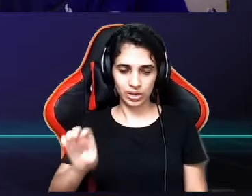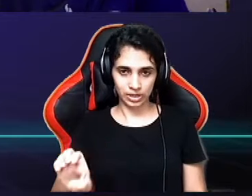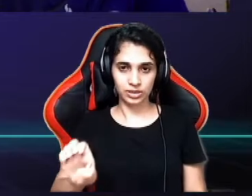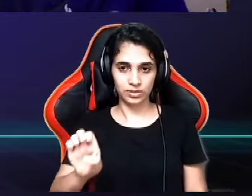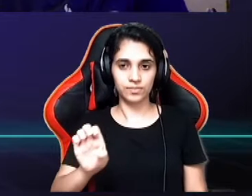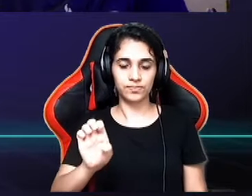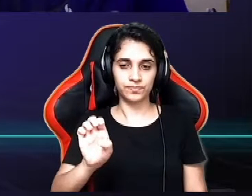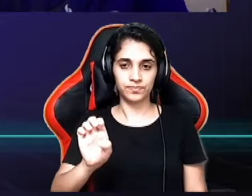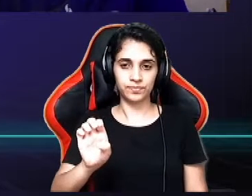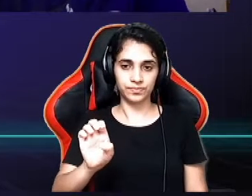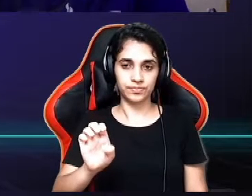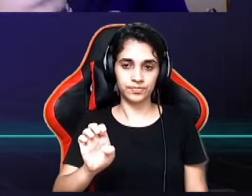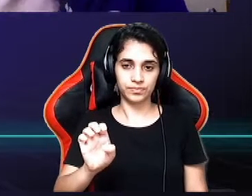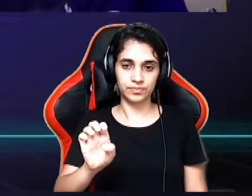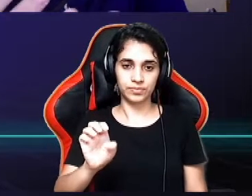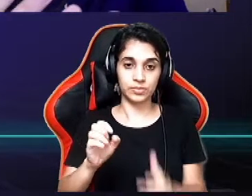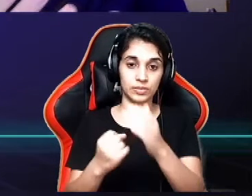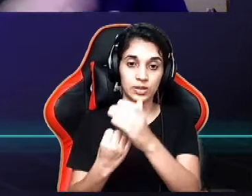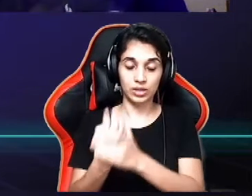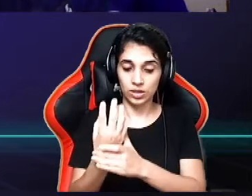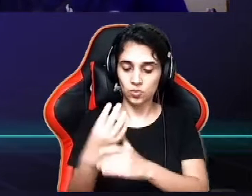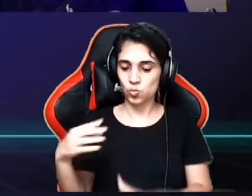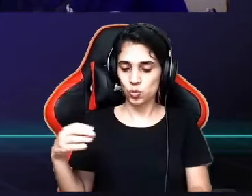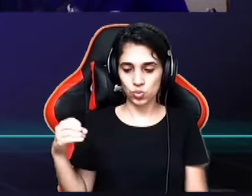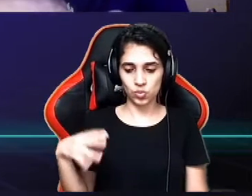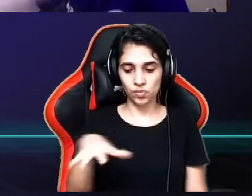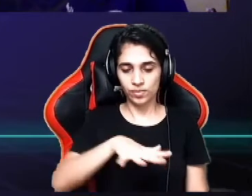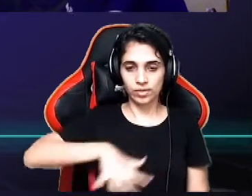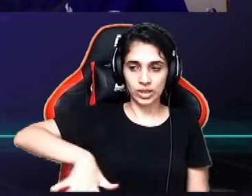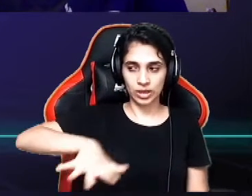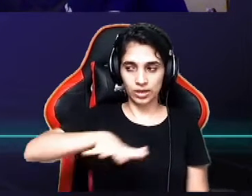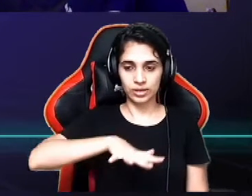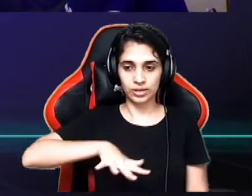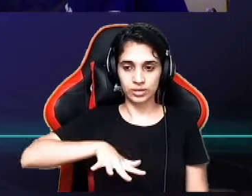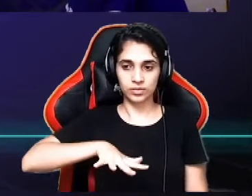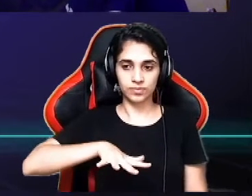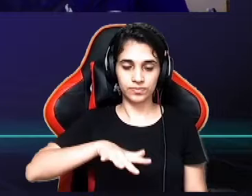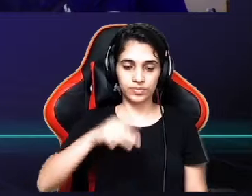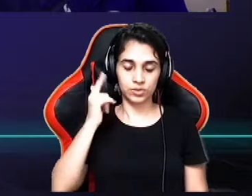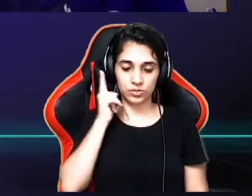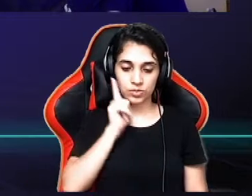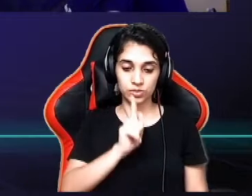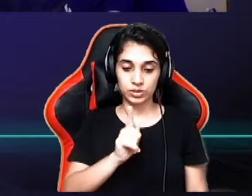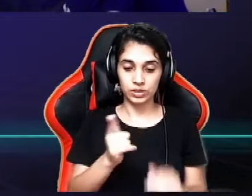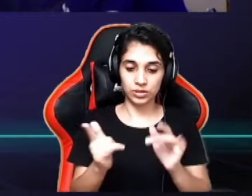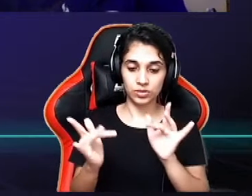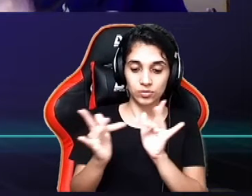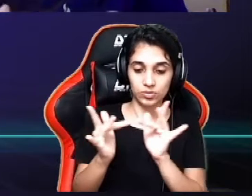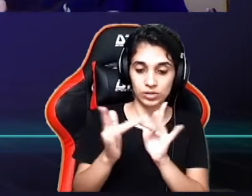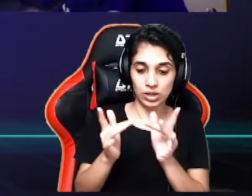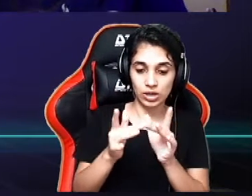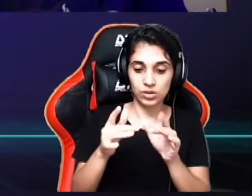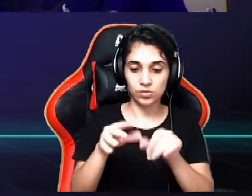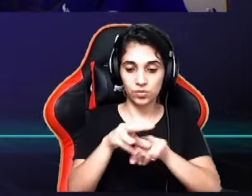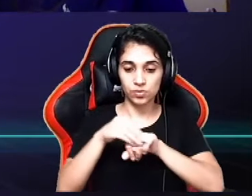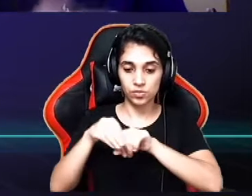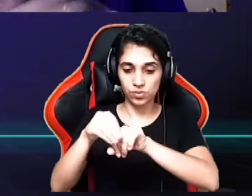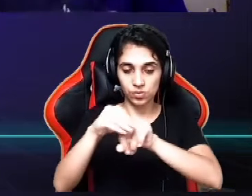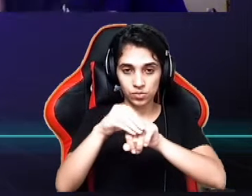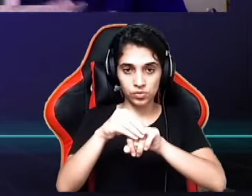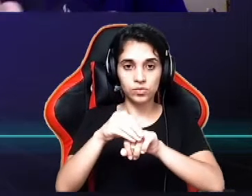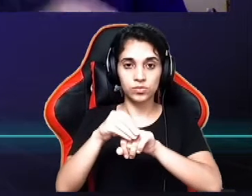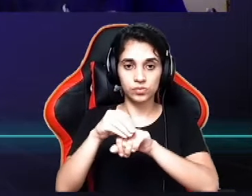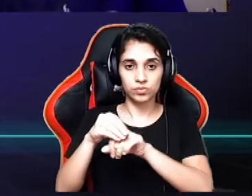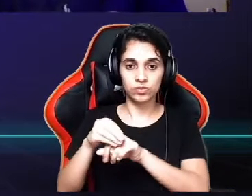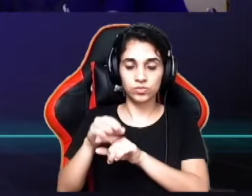Loud now to create a truly innovative product in terms of bringing